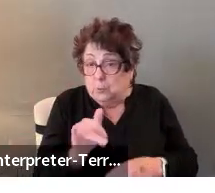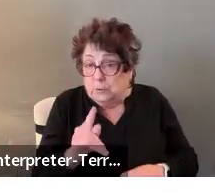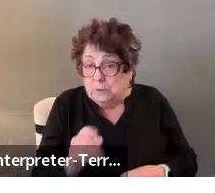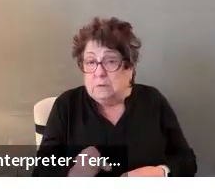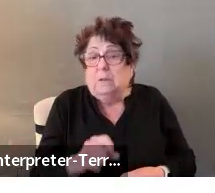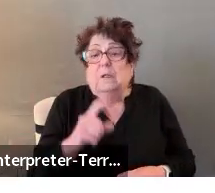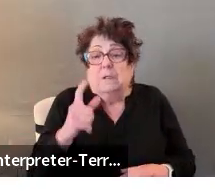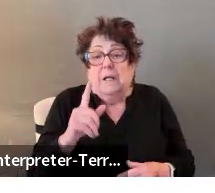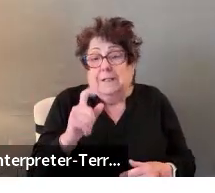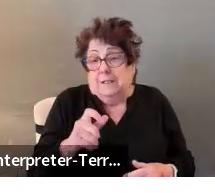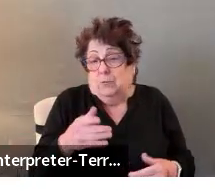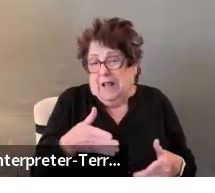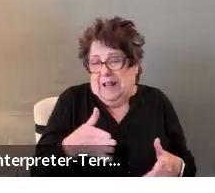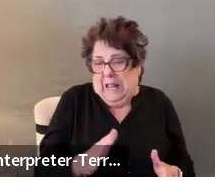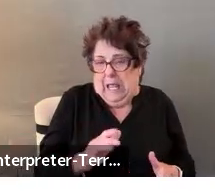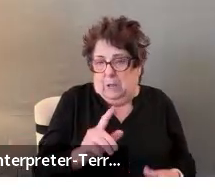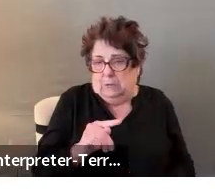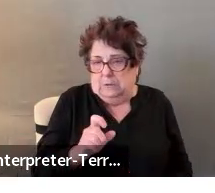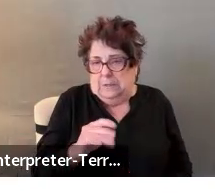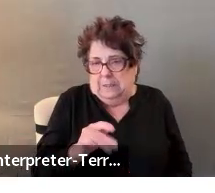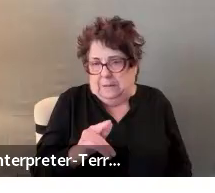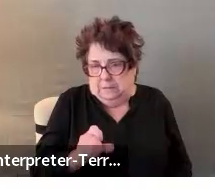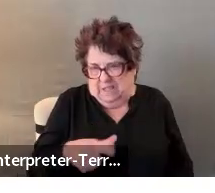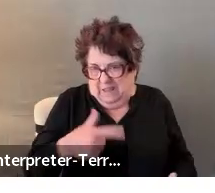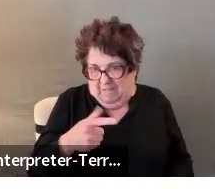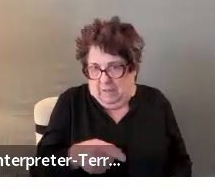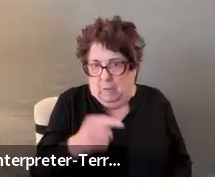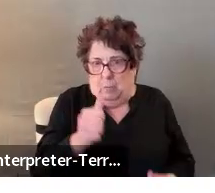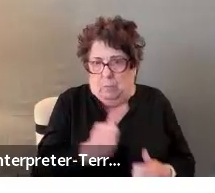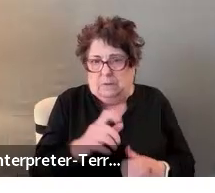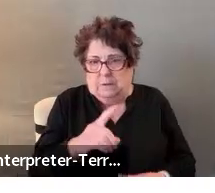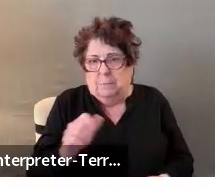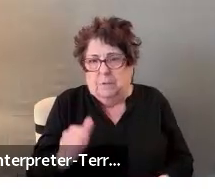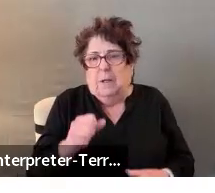their units if there is a disability-related need.